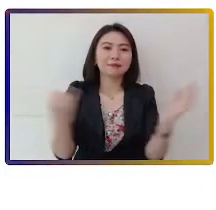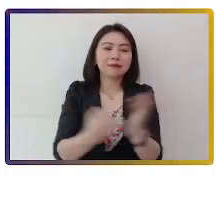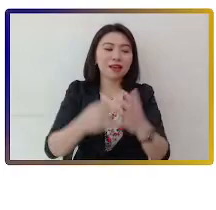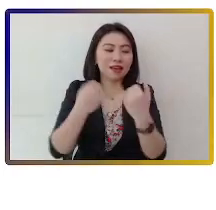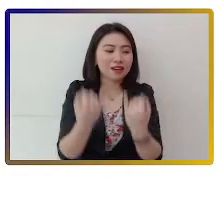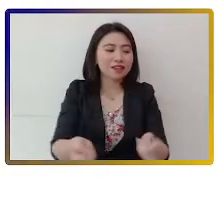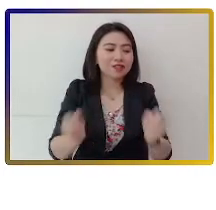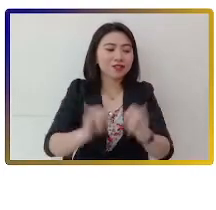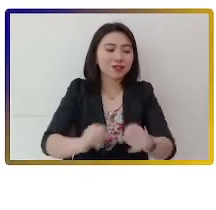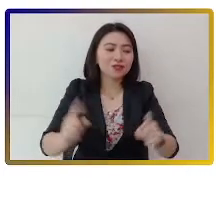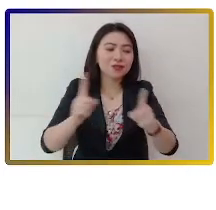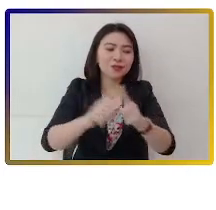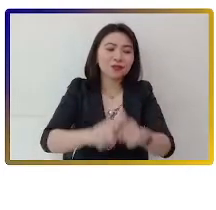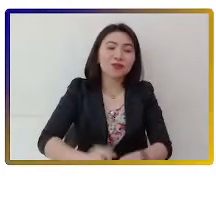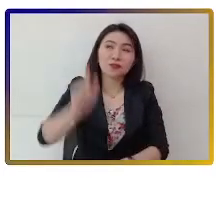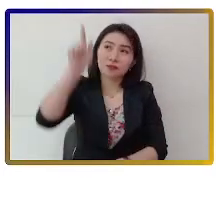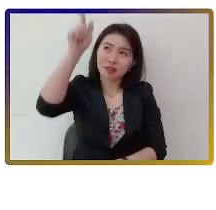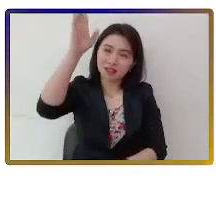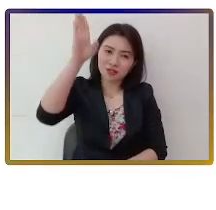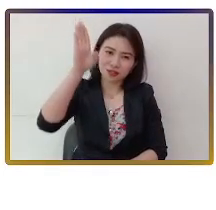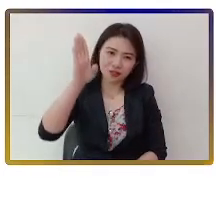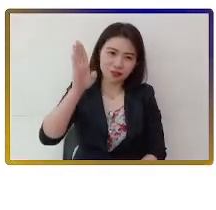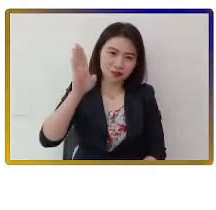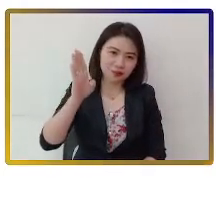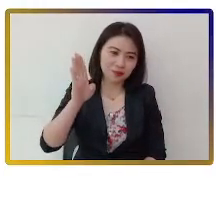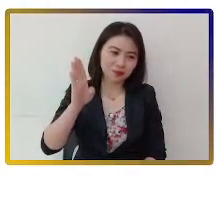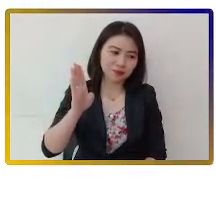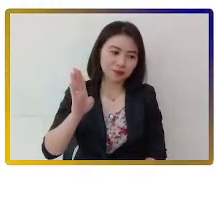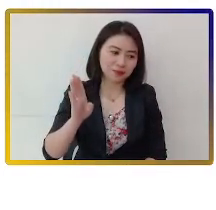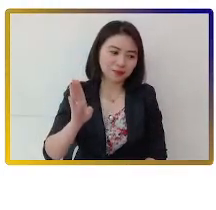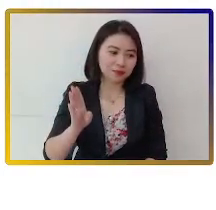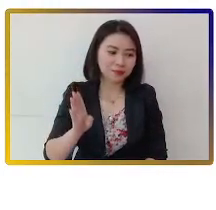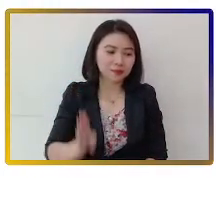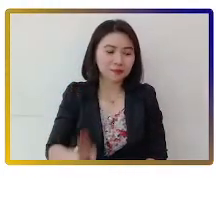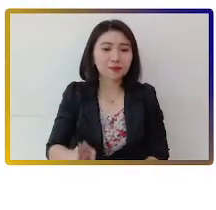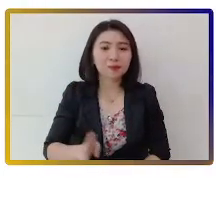it matters to the Master.